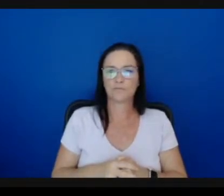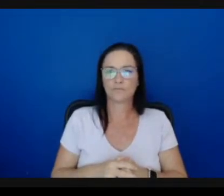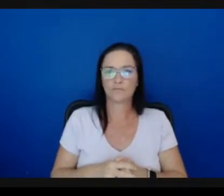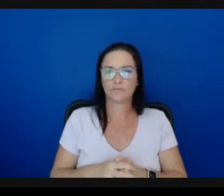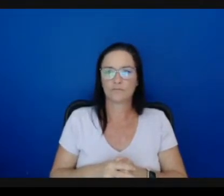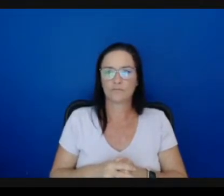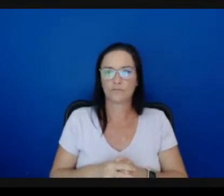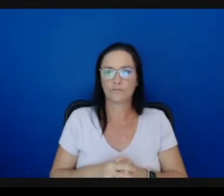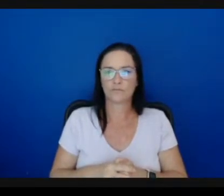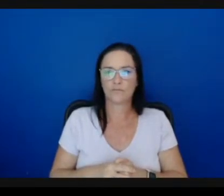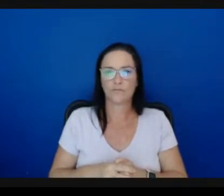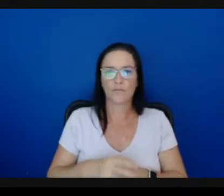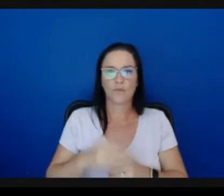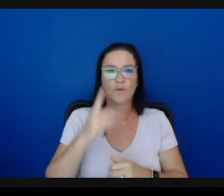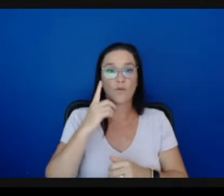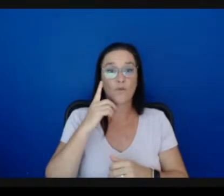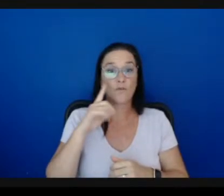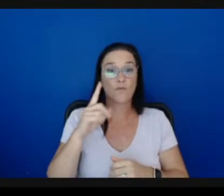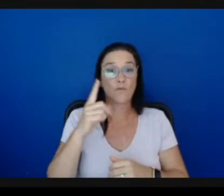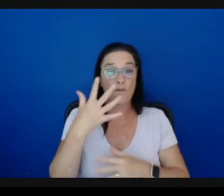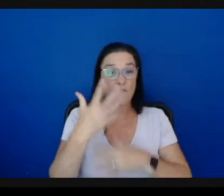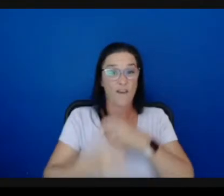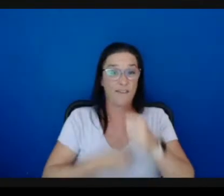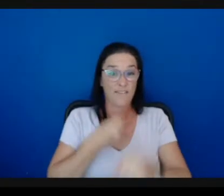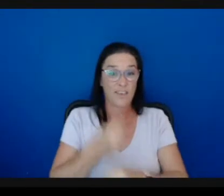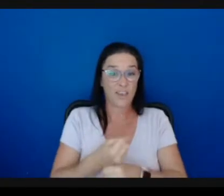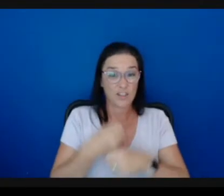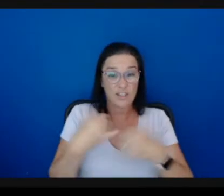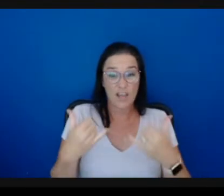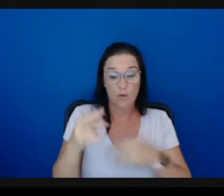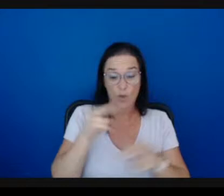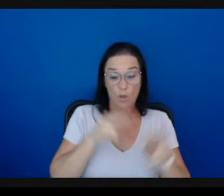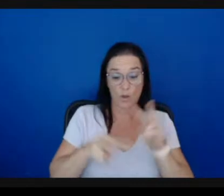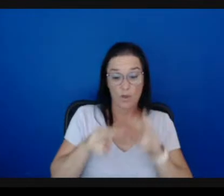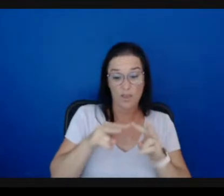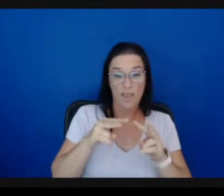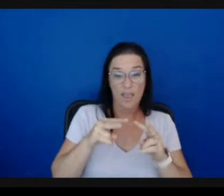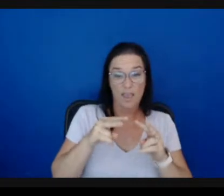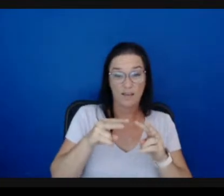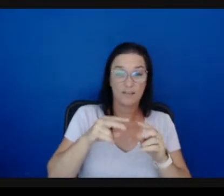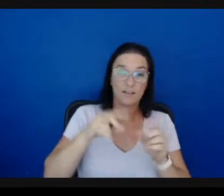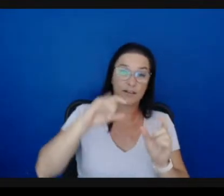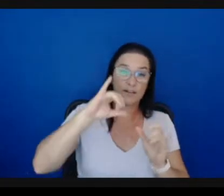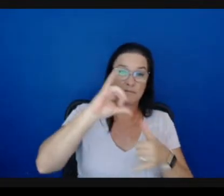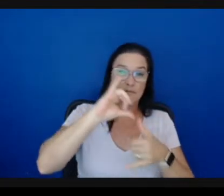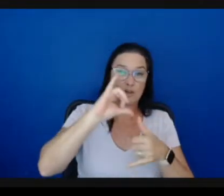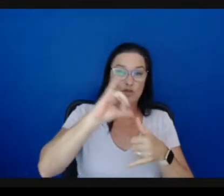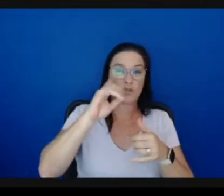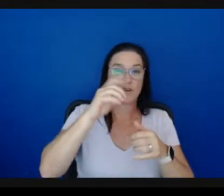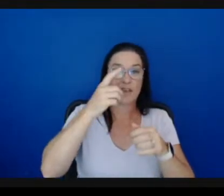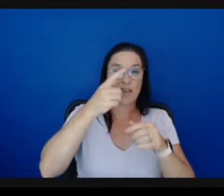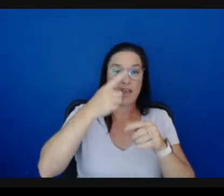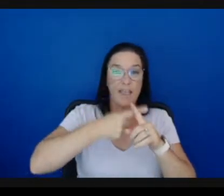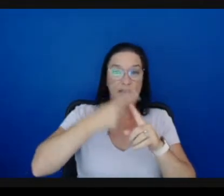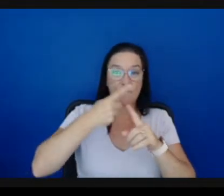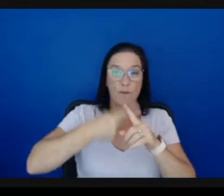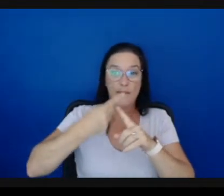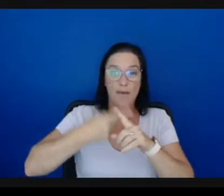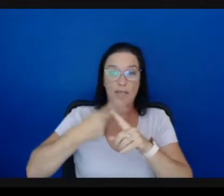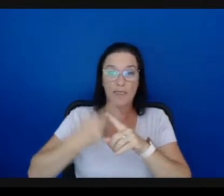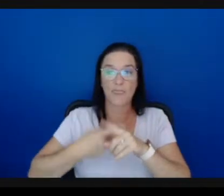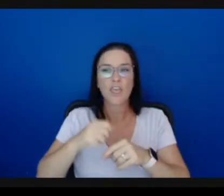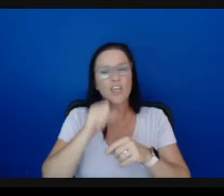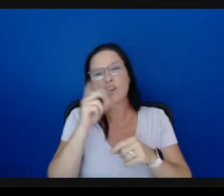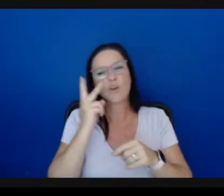For the last 5 years, we now go per month. And in that time scale, you don't see much difference and